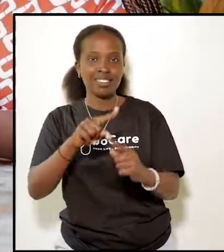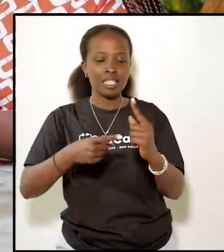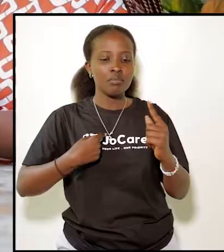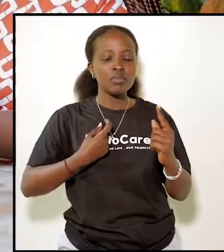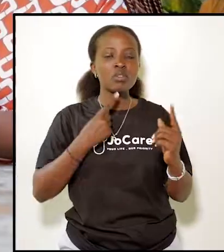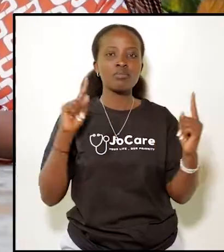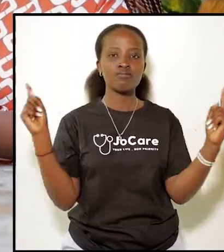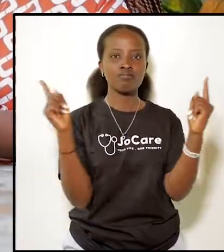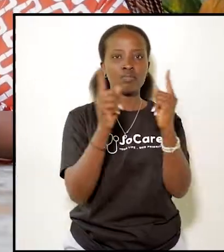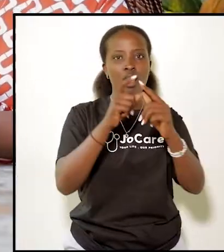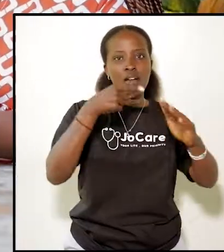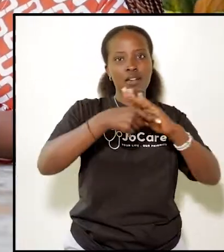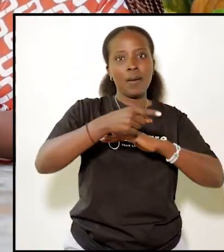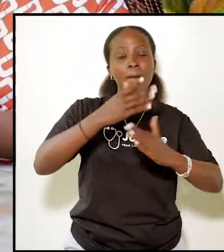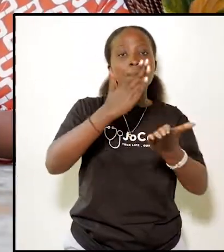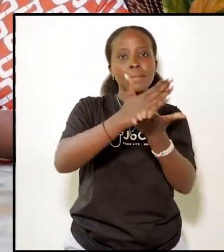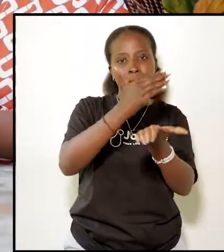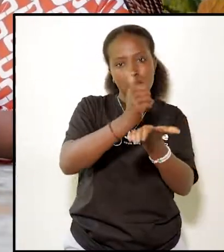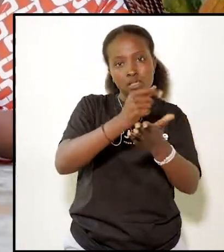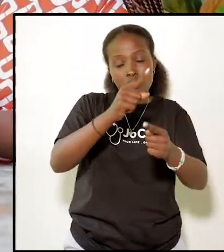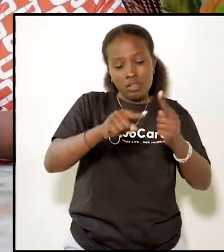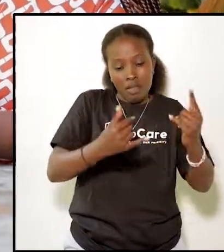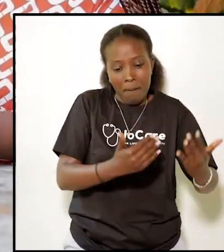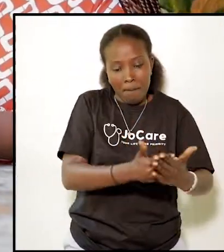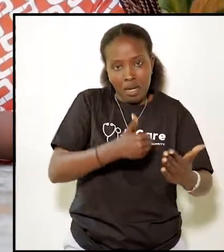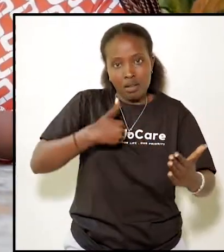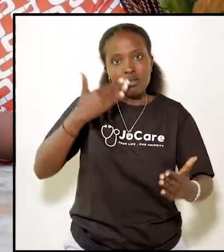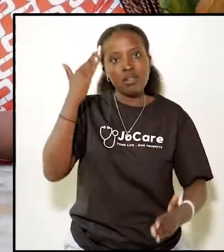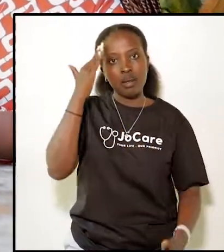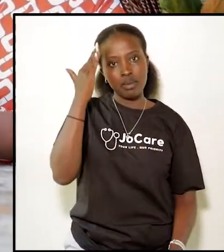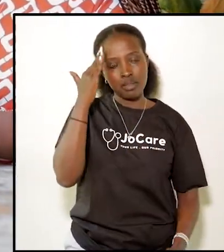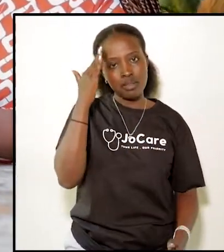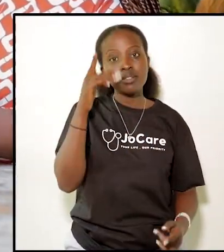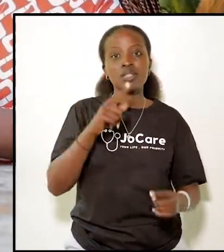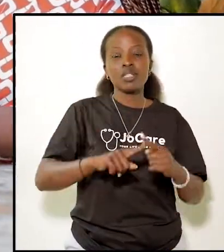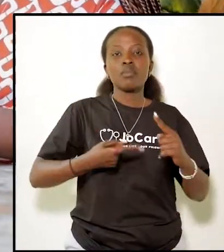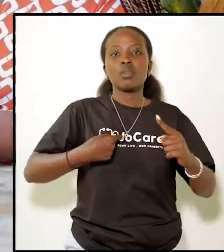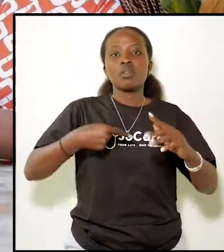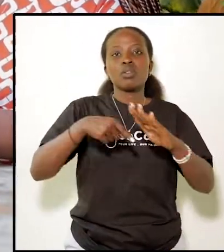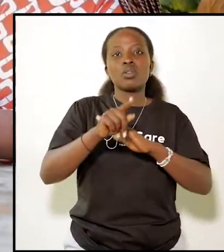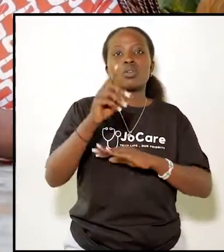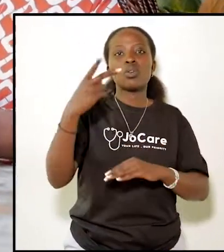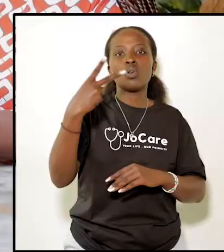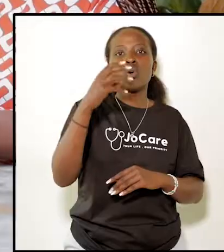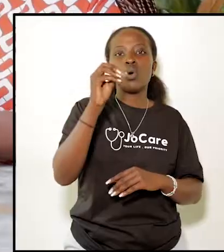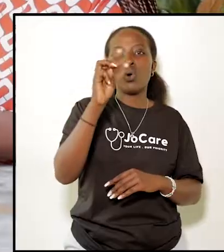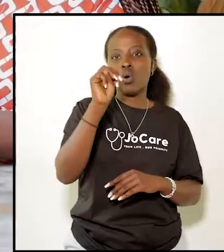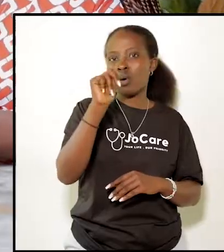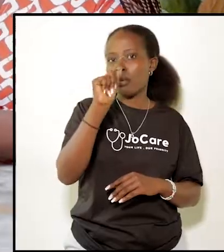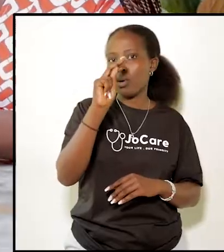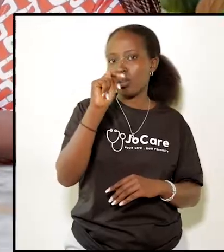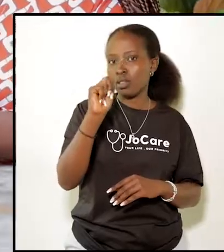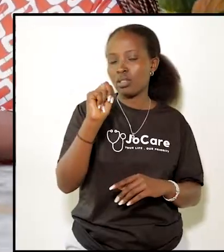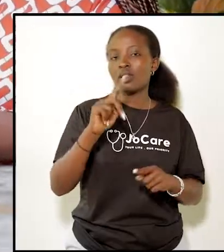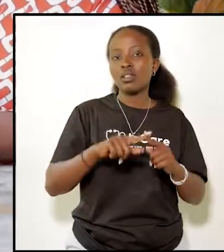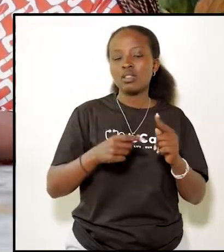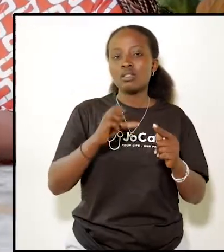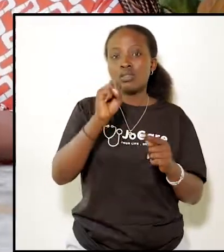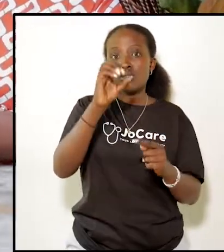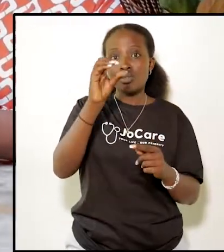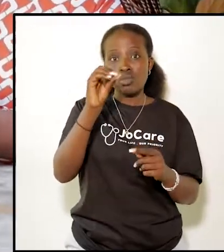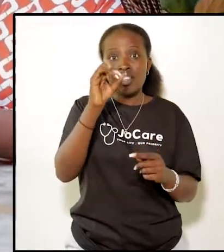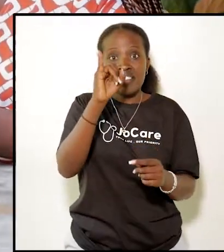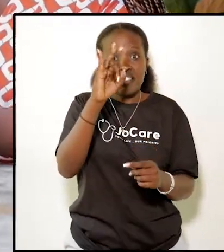is related because, as we know, also thyroid has hormones that work with the pituitary